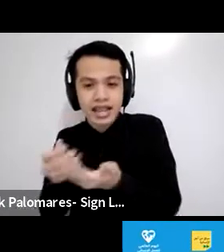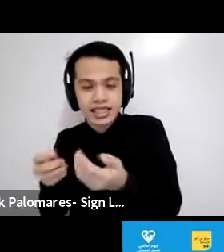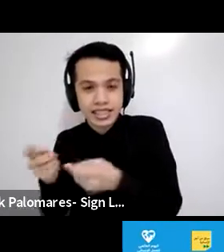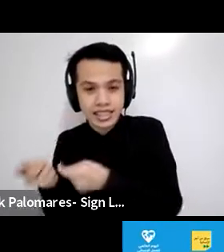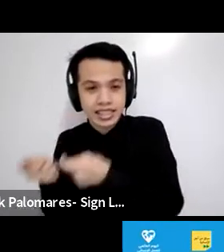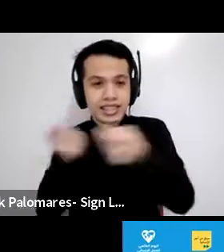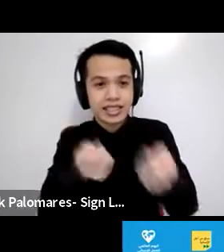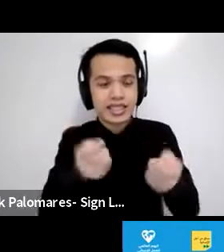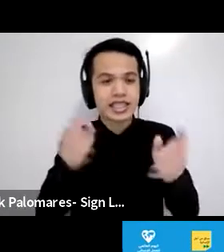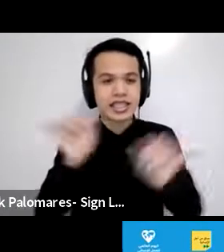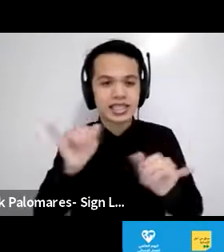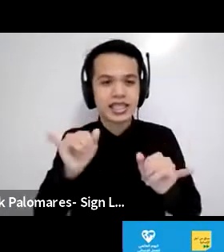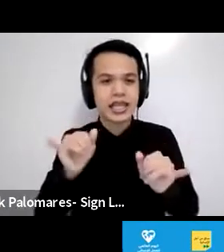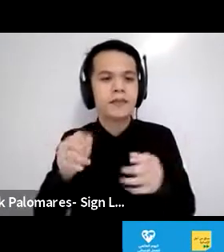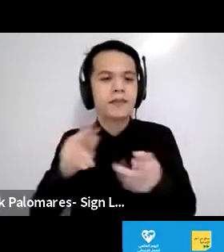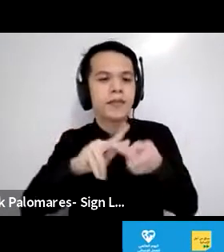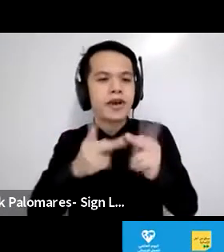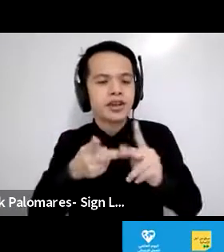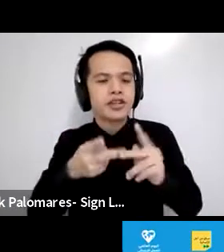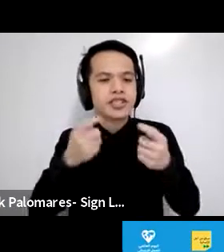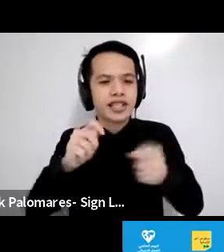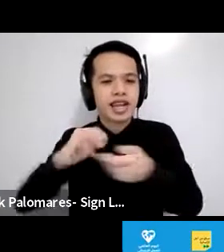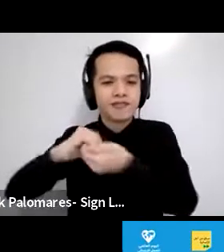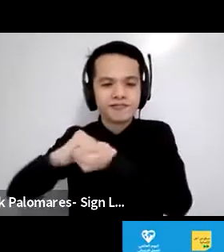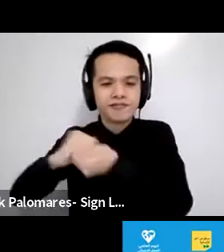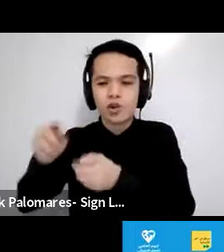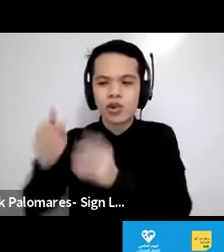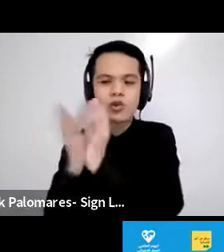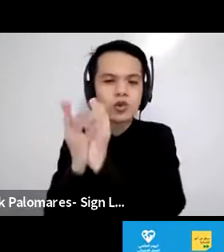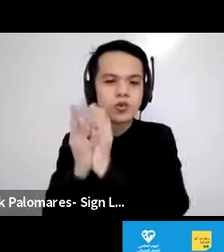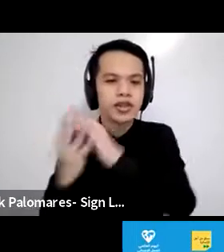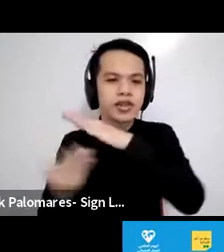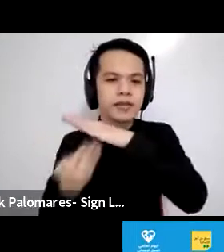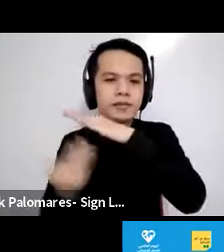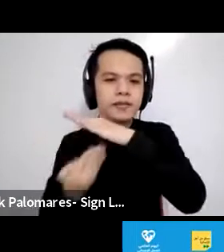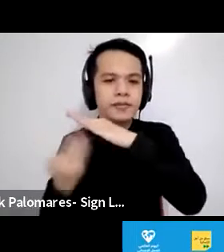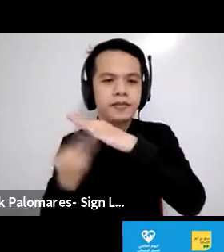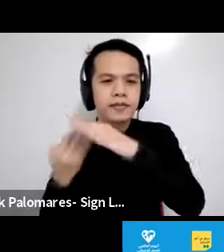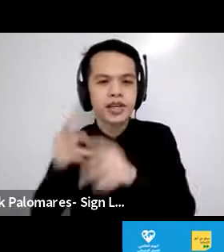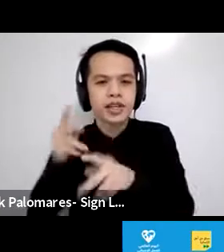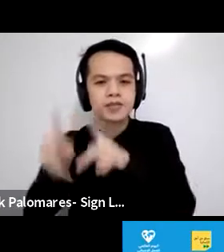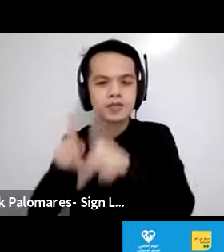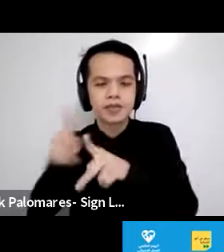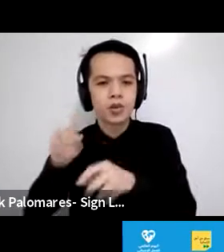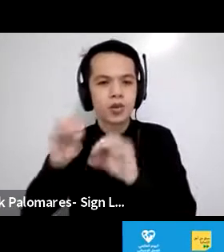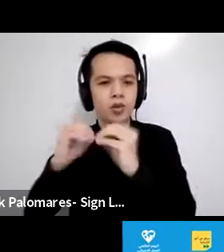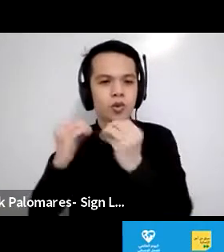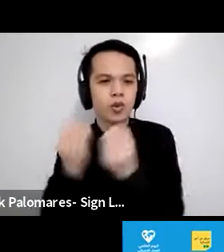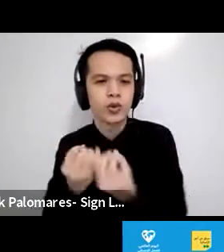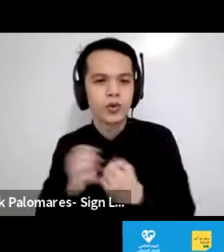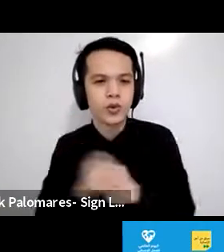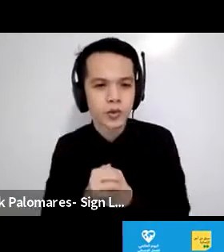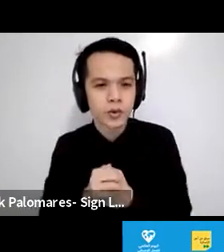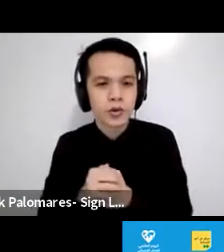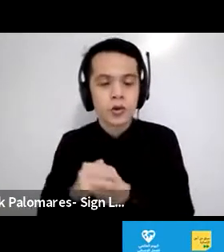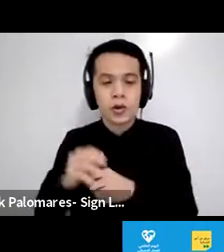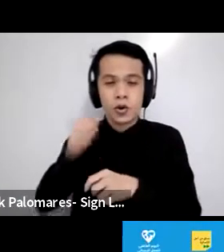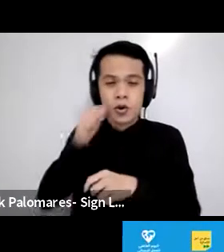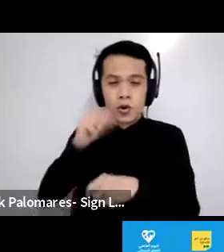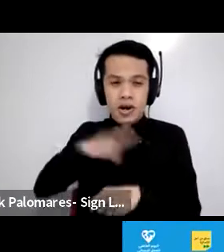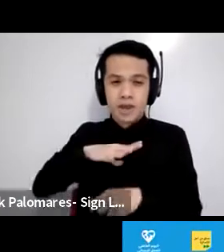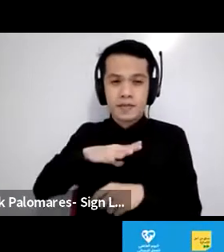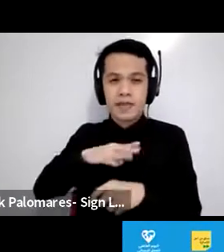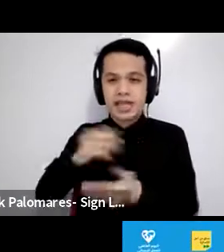and partners also strengthened its work with community-based people's organizations, women's rights groups,